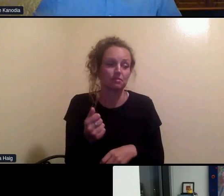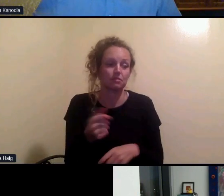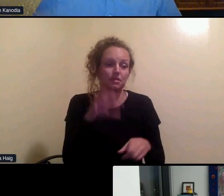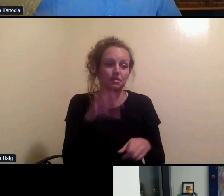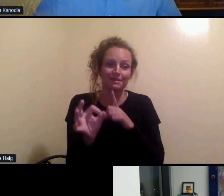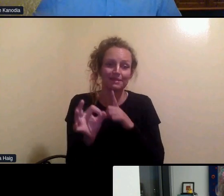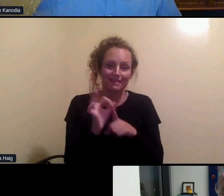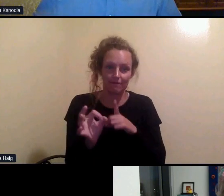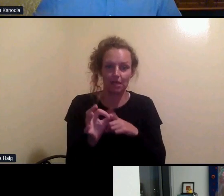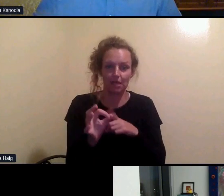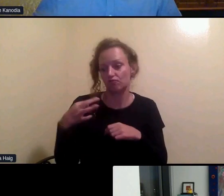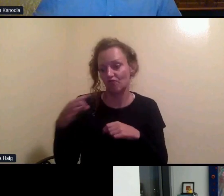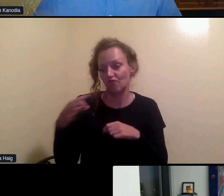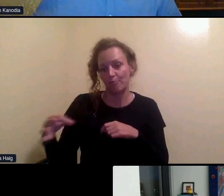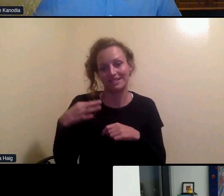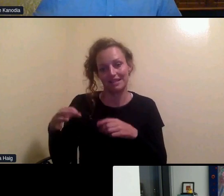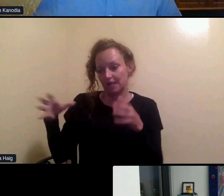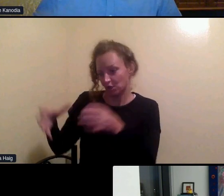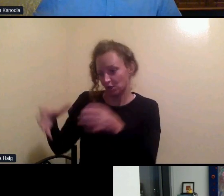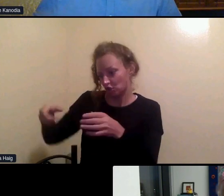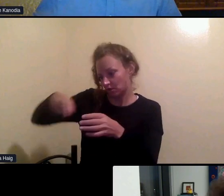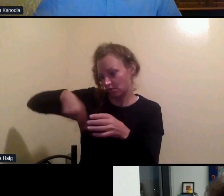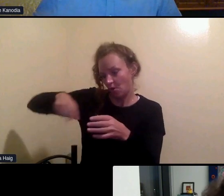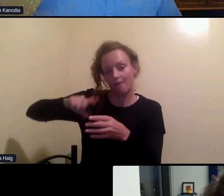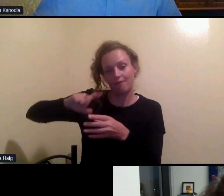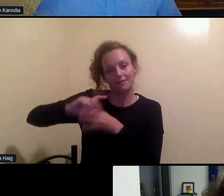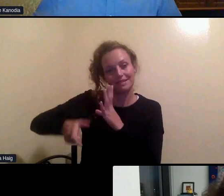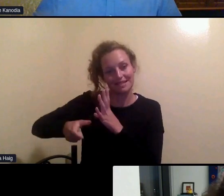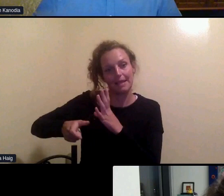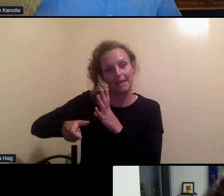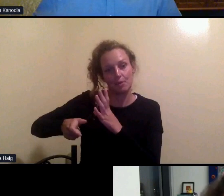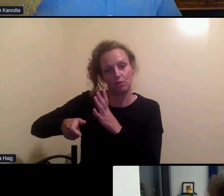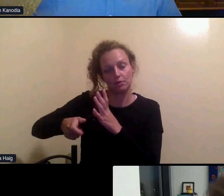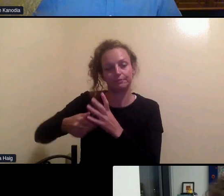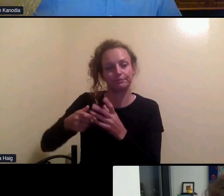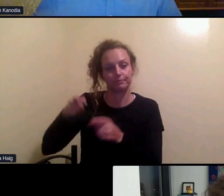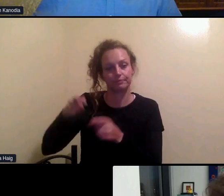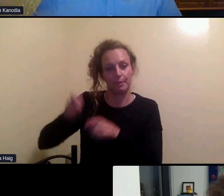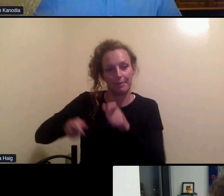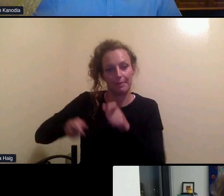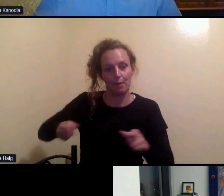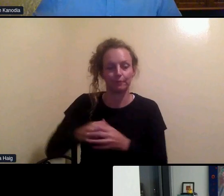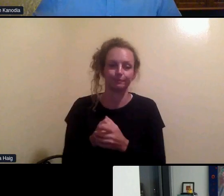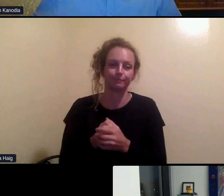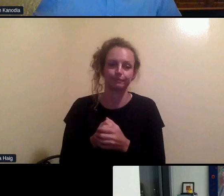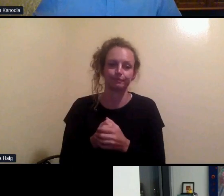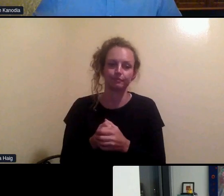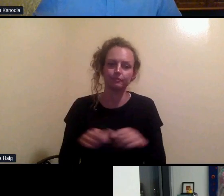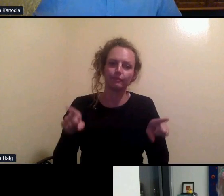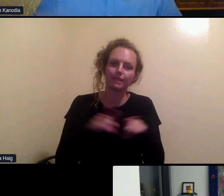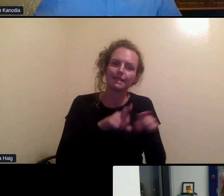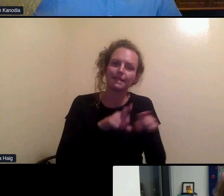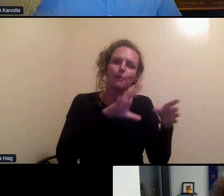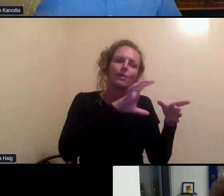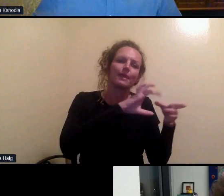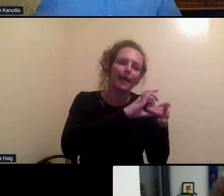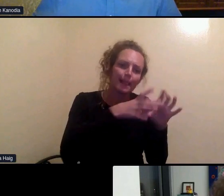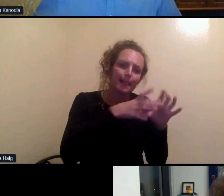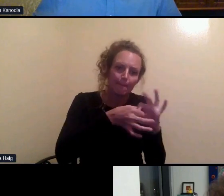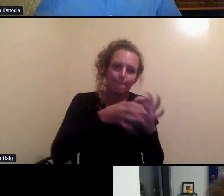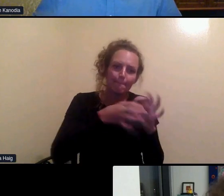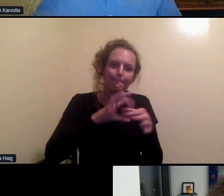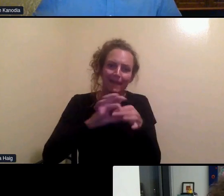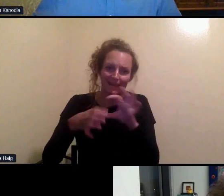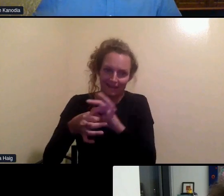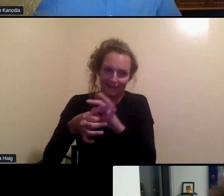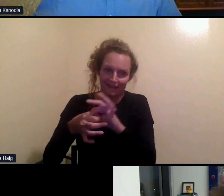workforce across the entire delivery of the Olympics and the Paralympics. And also you couldn't split the Olympics and Paralympics. You had to buy the advertising rights to both. They were of